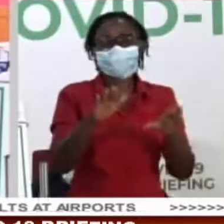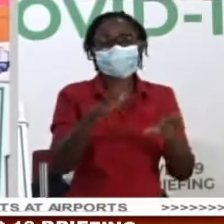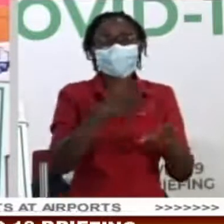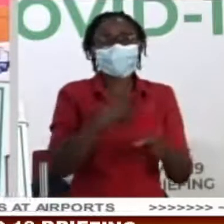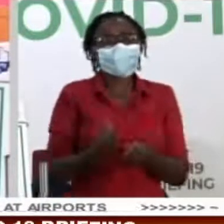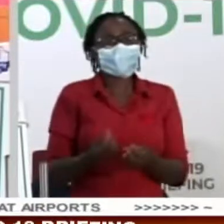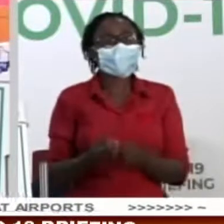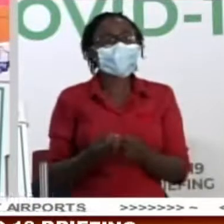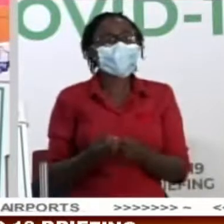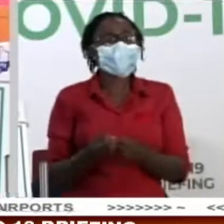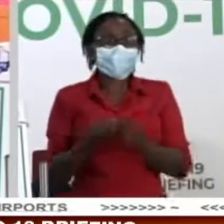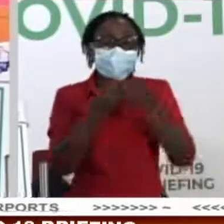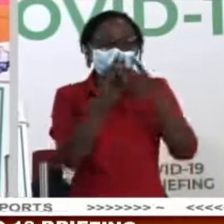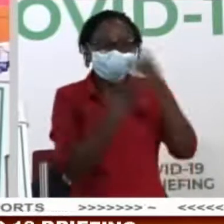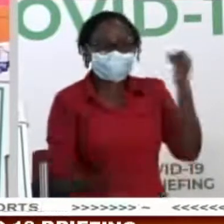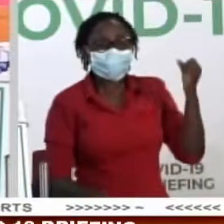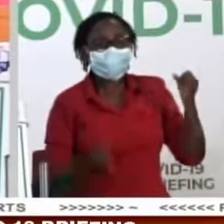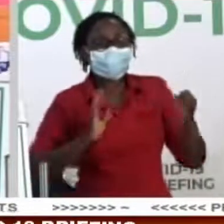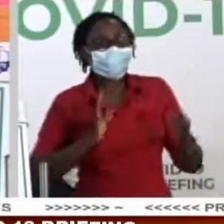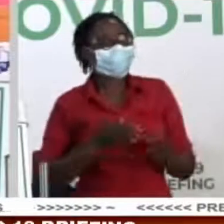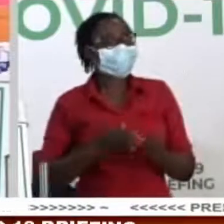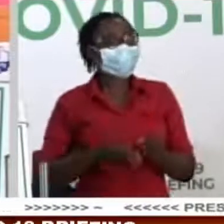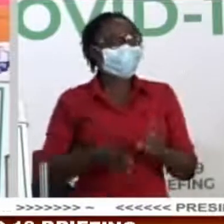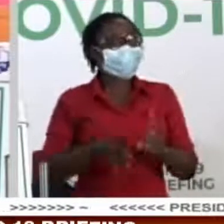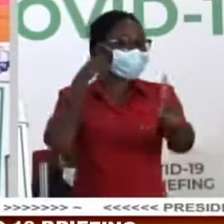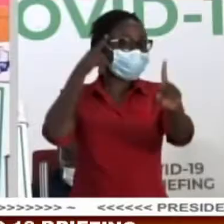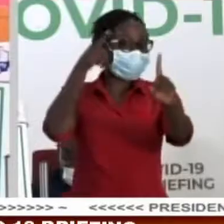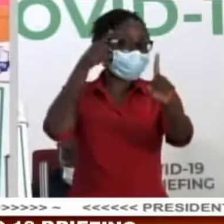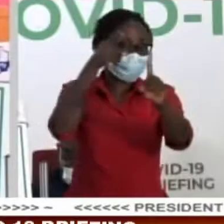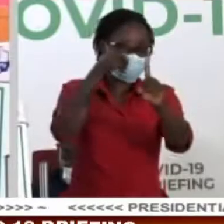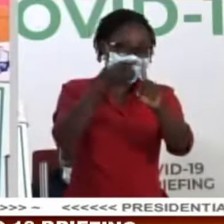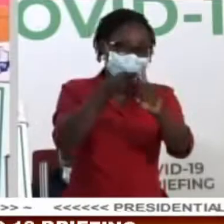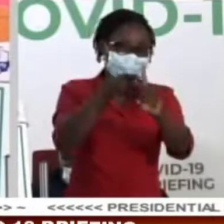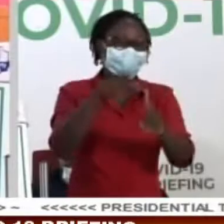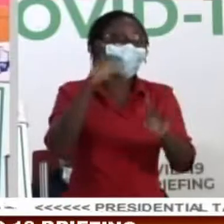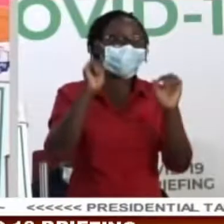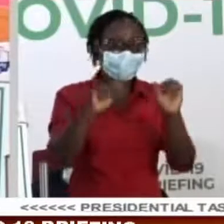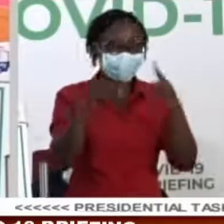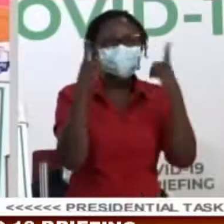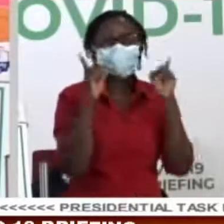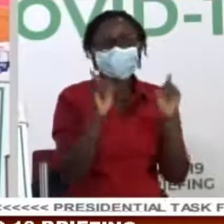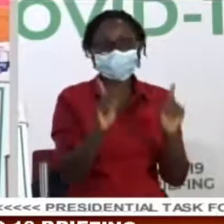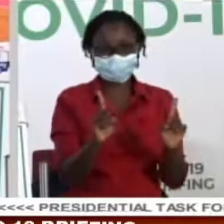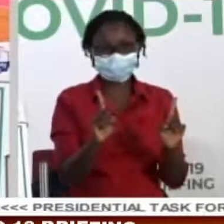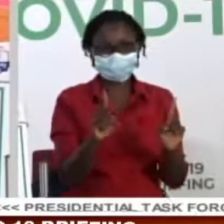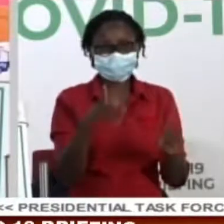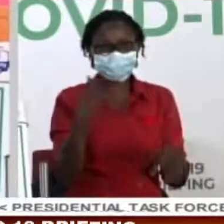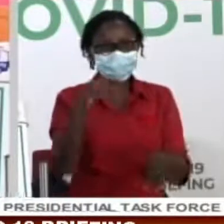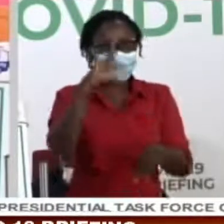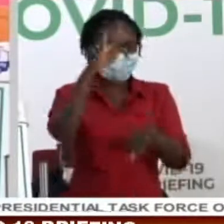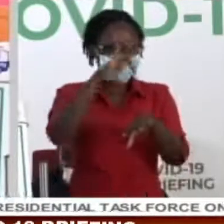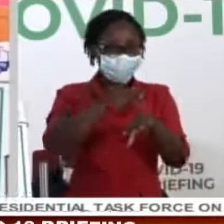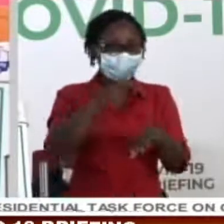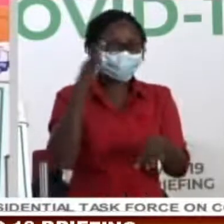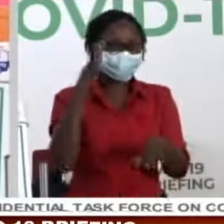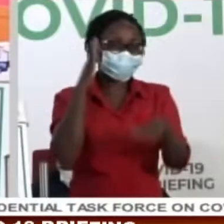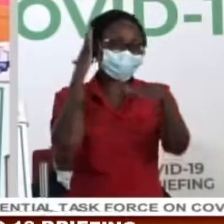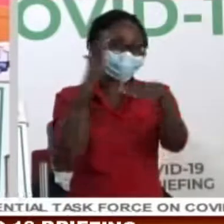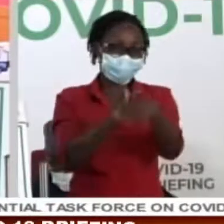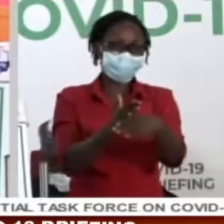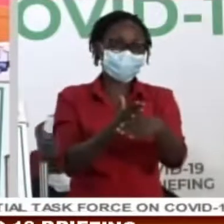losing the gains made so far, that danger is real. The impact of lockdown